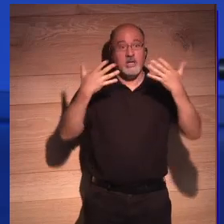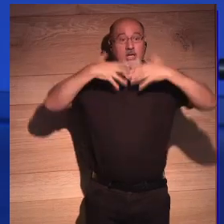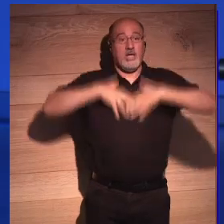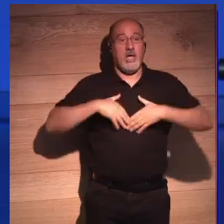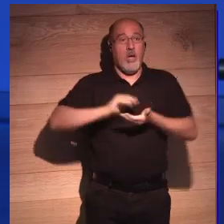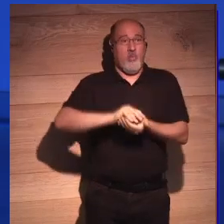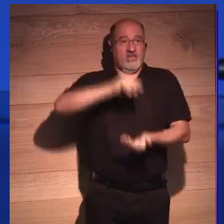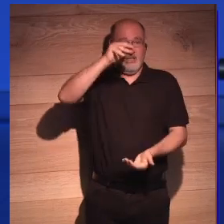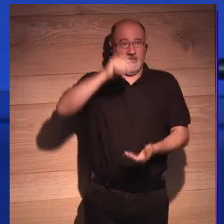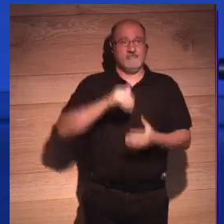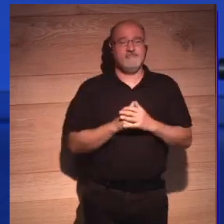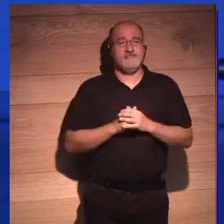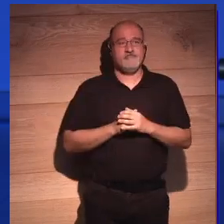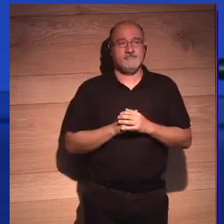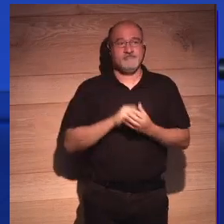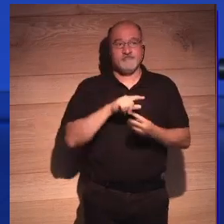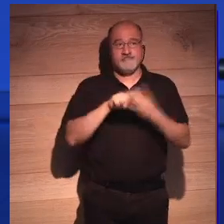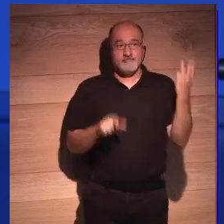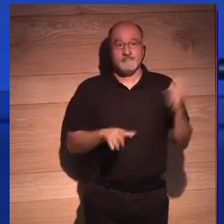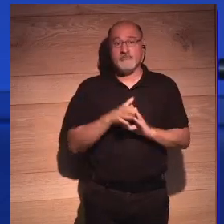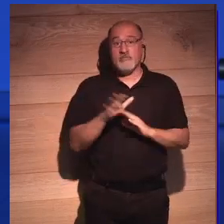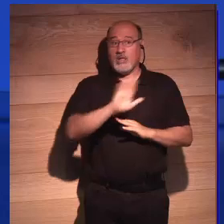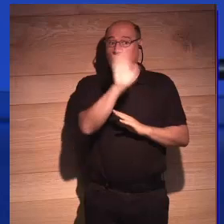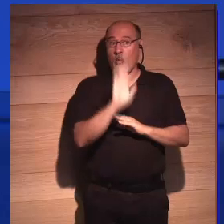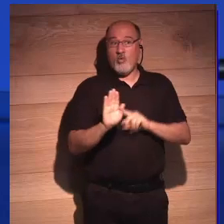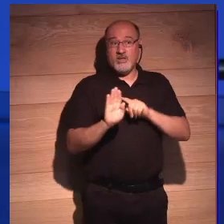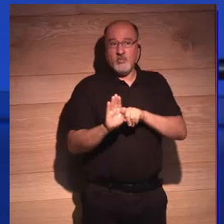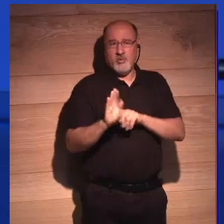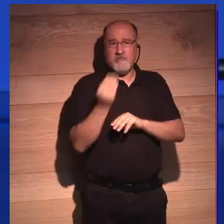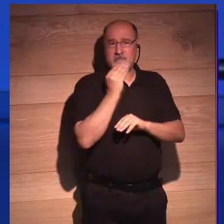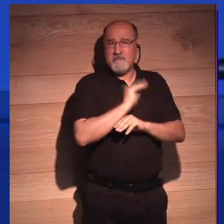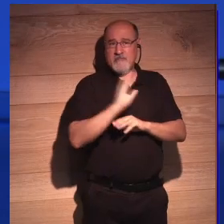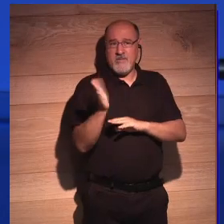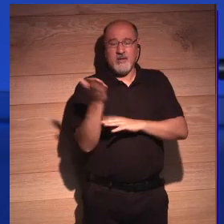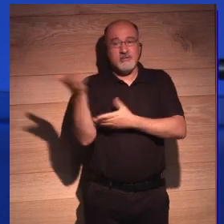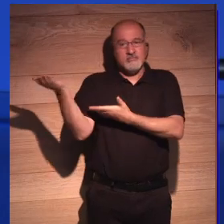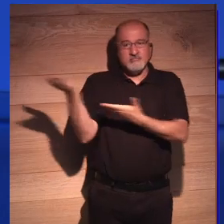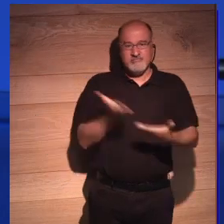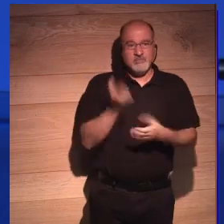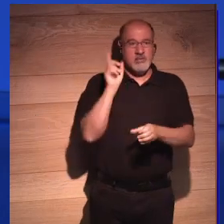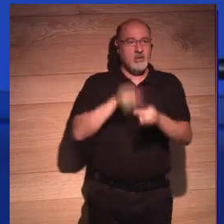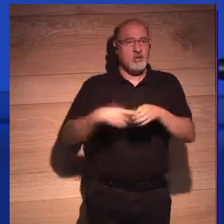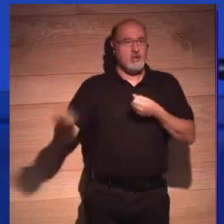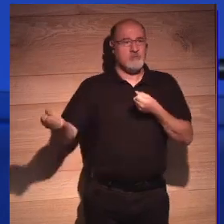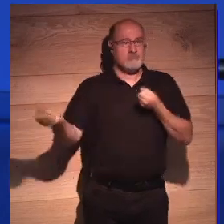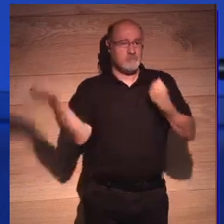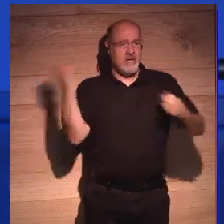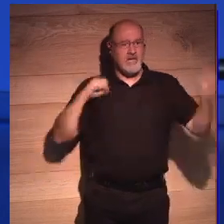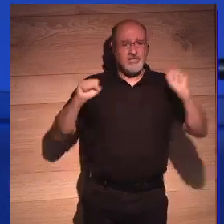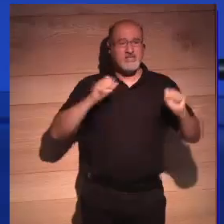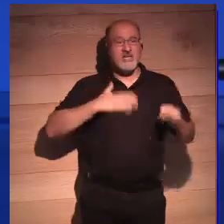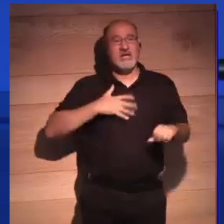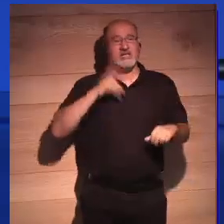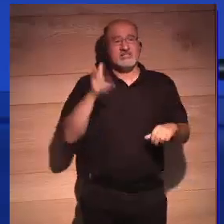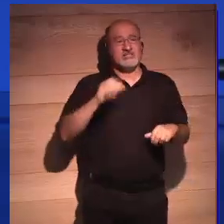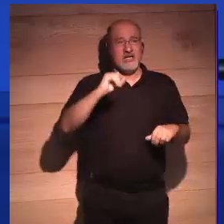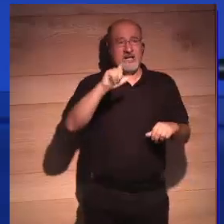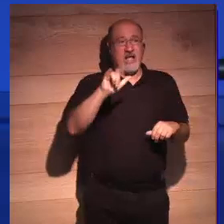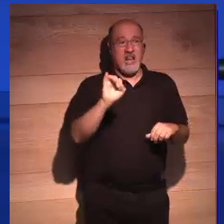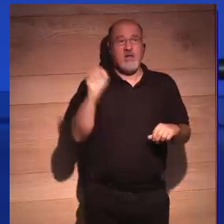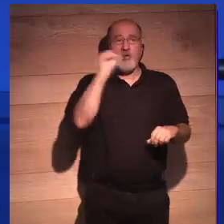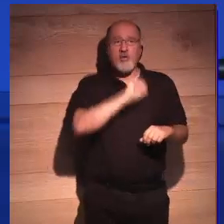reality and augmented reality. Furthermore, and as a final thing, we will have Chagall,